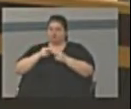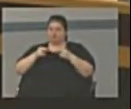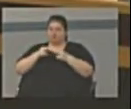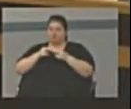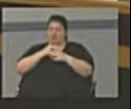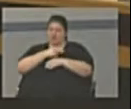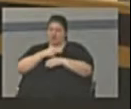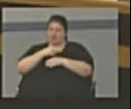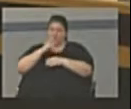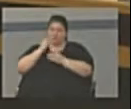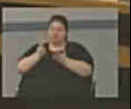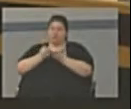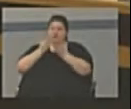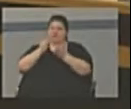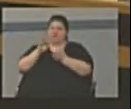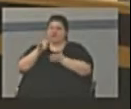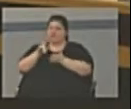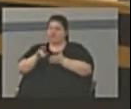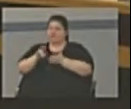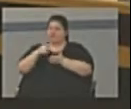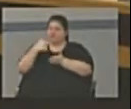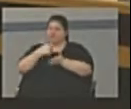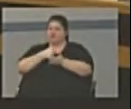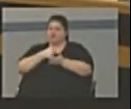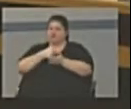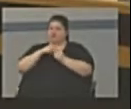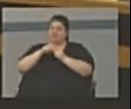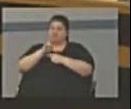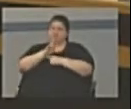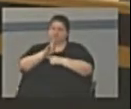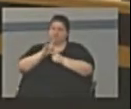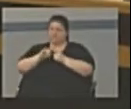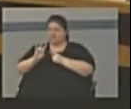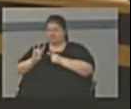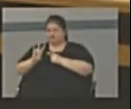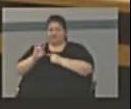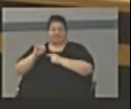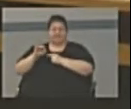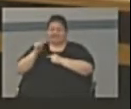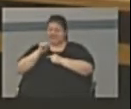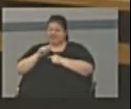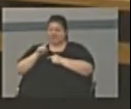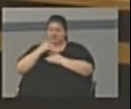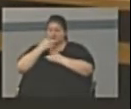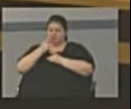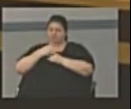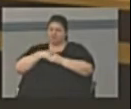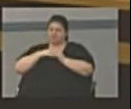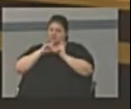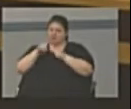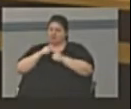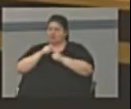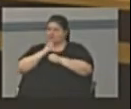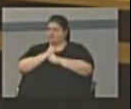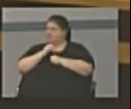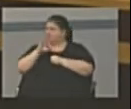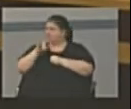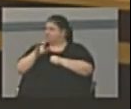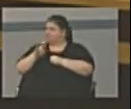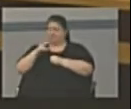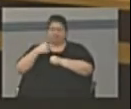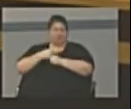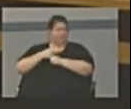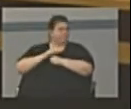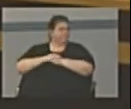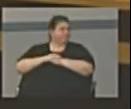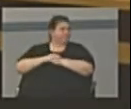free flu shot tomorrow from 2 to 7. So anyone that's interested, please go over and get your flu shot. The second thing I